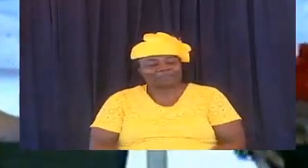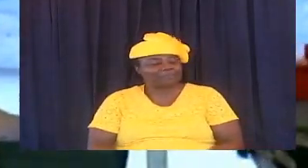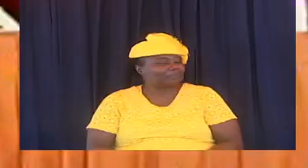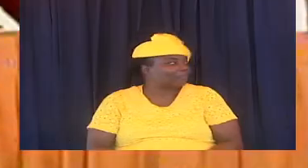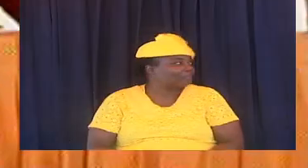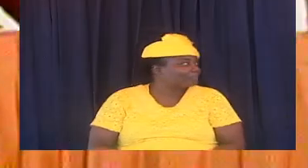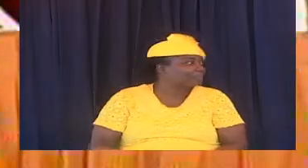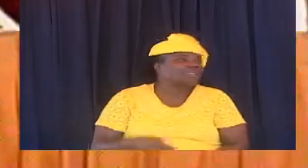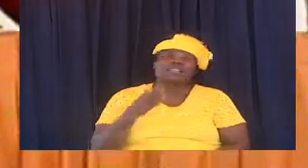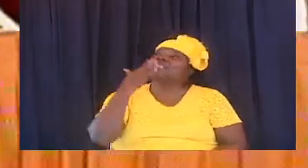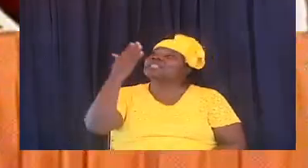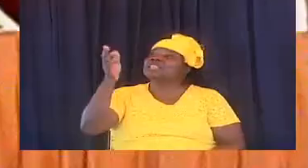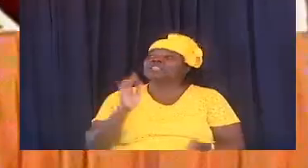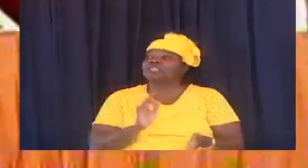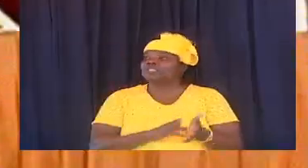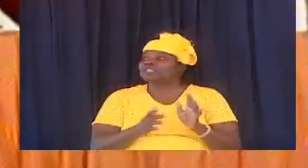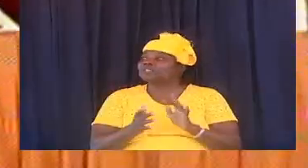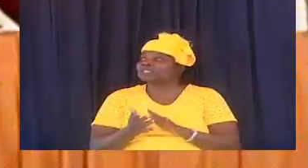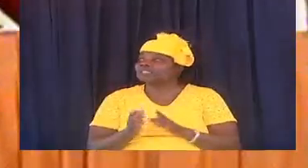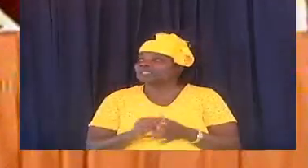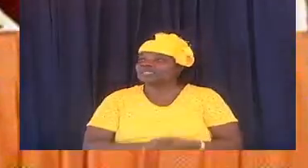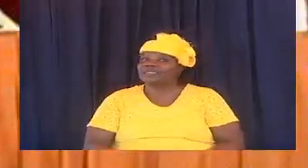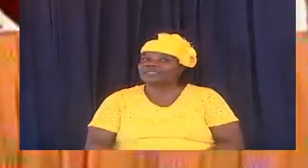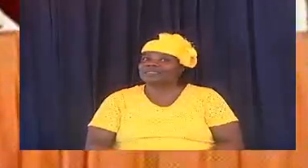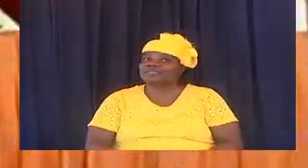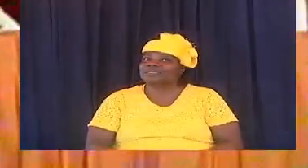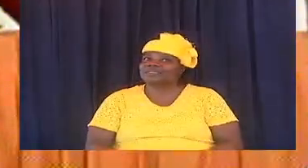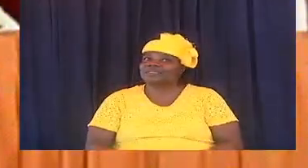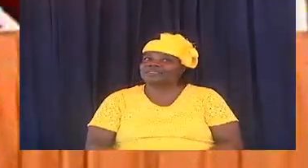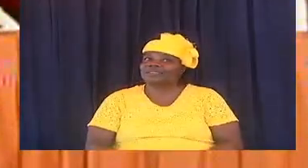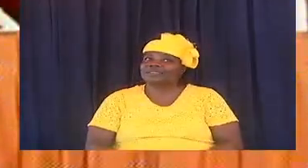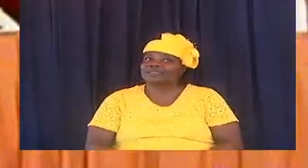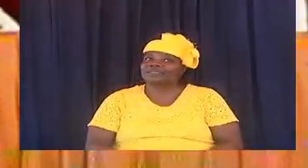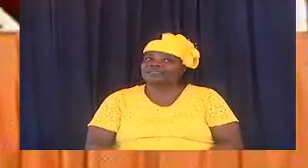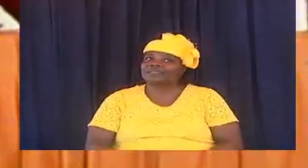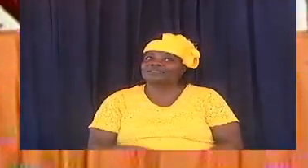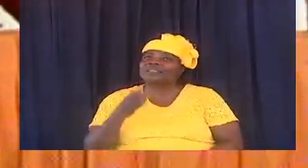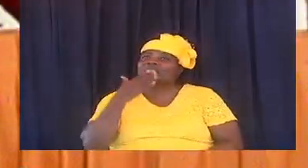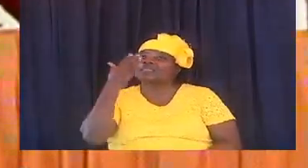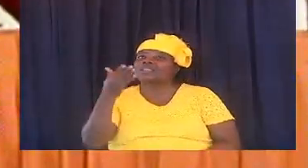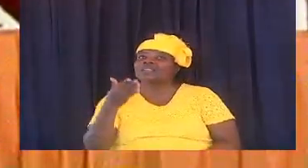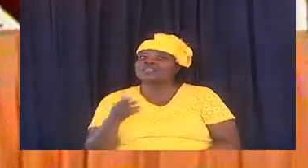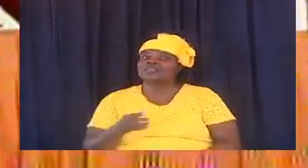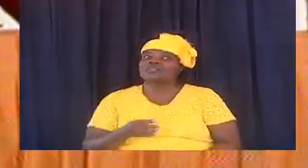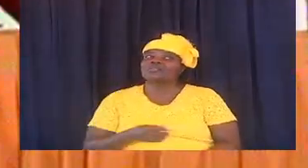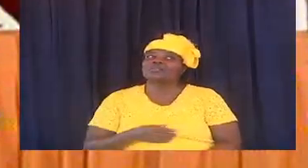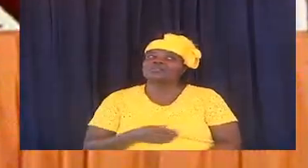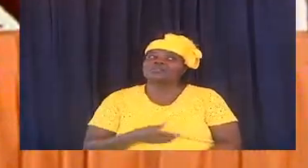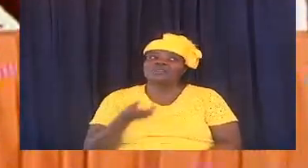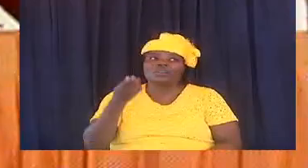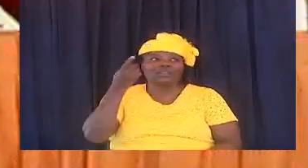Praise God. Thank you, Bishop Daly. I have here a thank you card. It says,